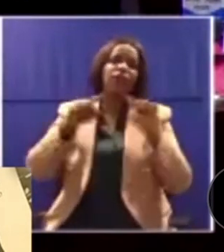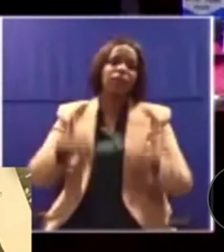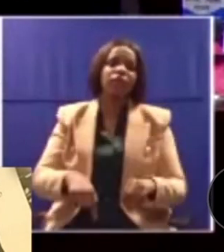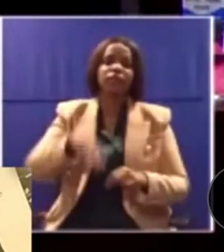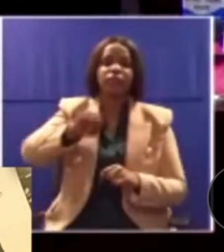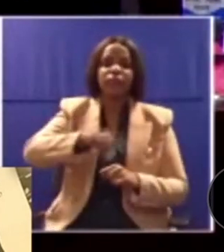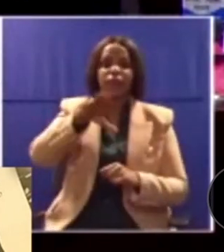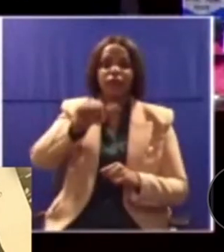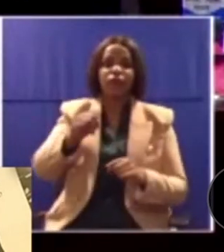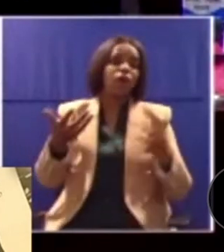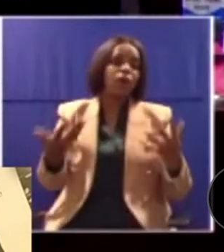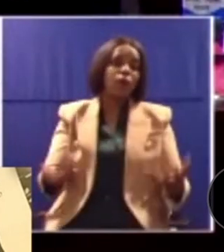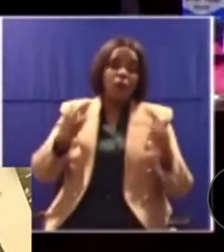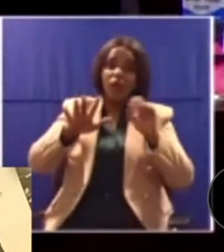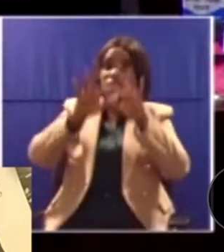all over the world.